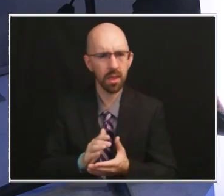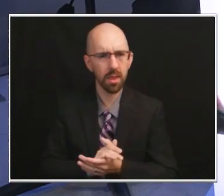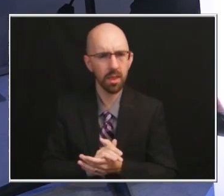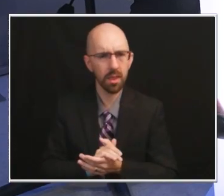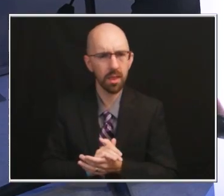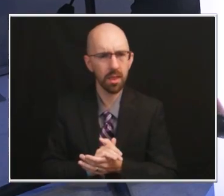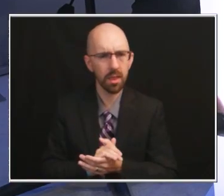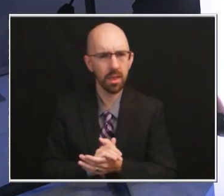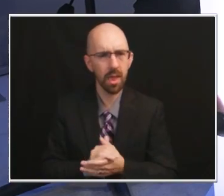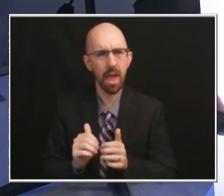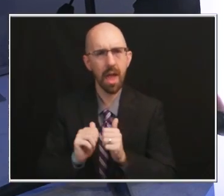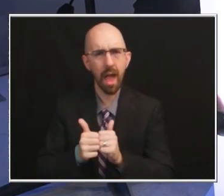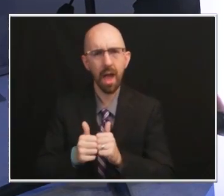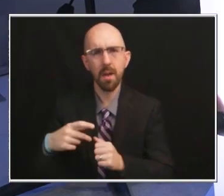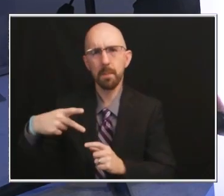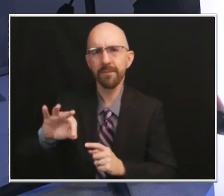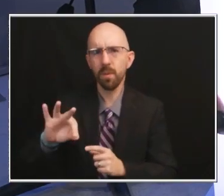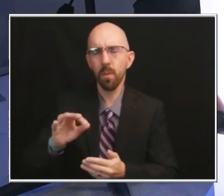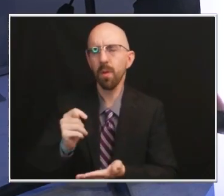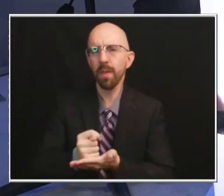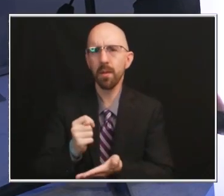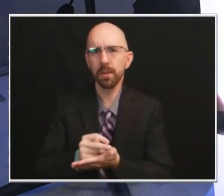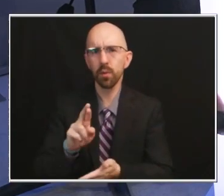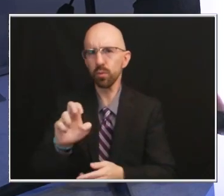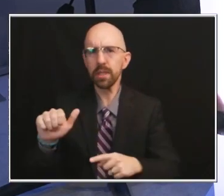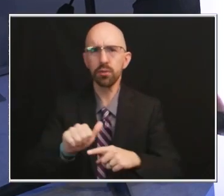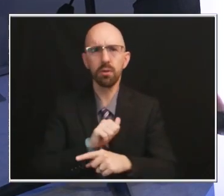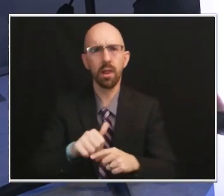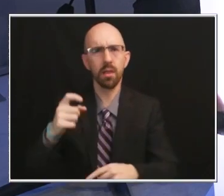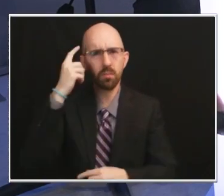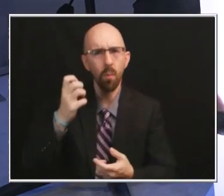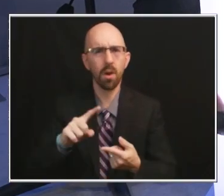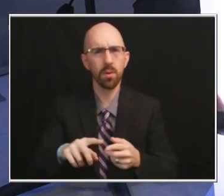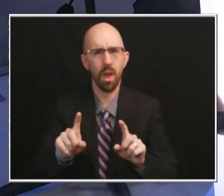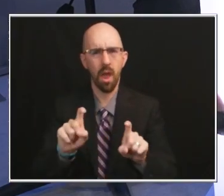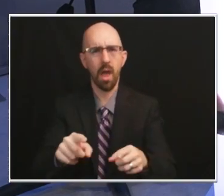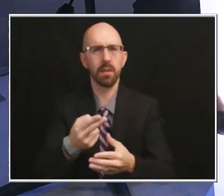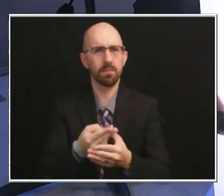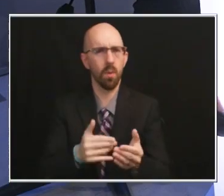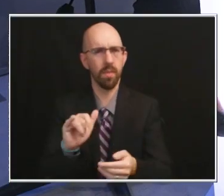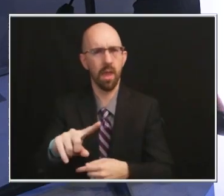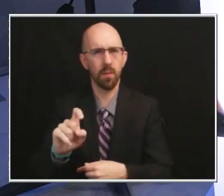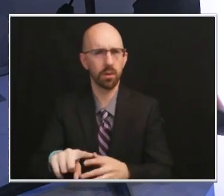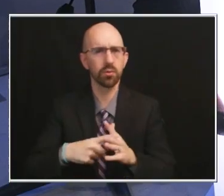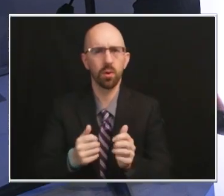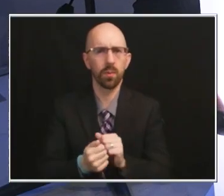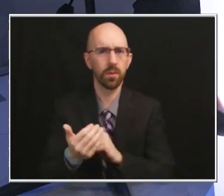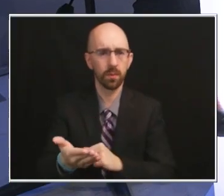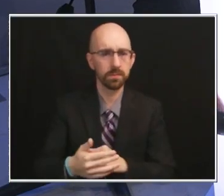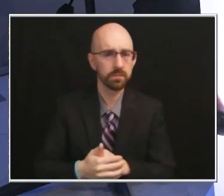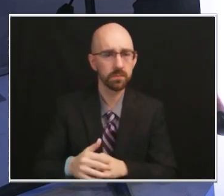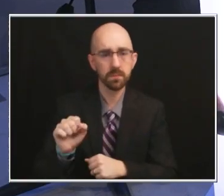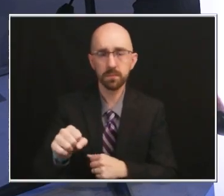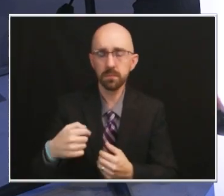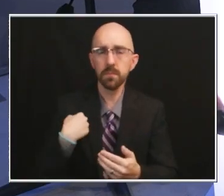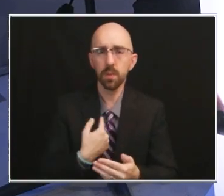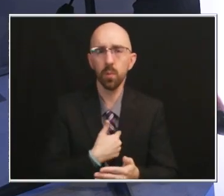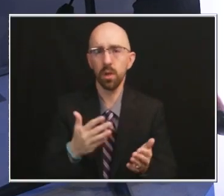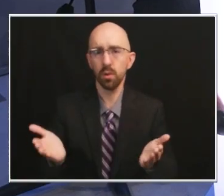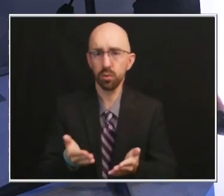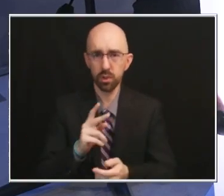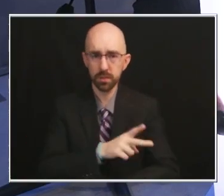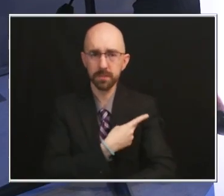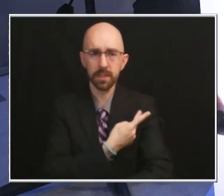how is pelvic floor therapy retraining your brain? I want to ask both of you that question. I'll start with you. Yeah, so we encourage patients all